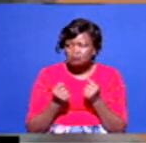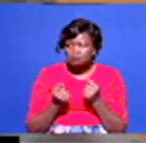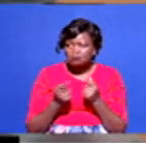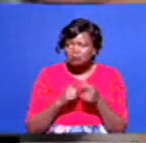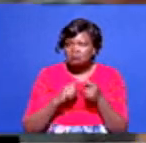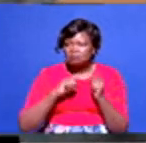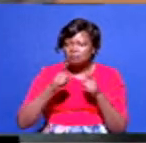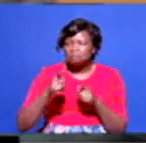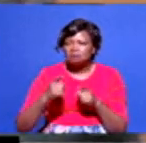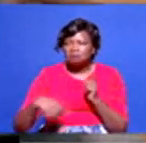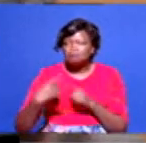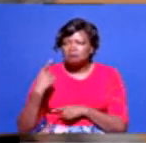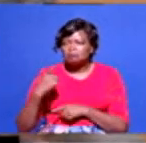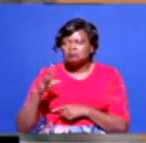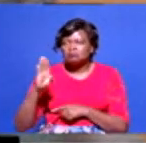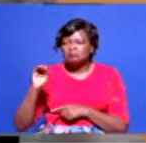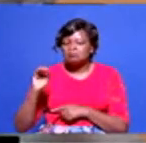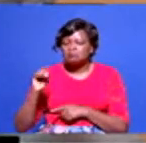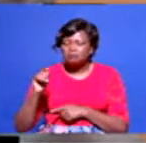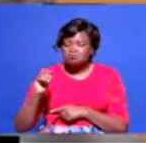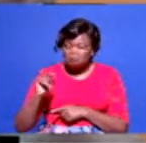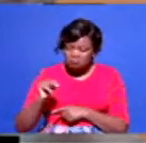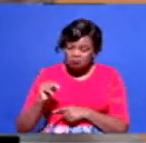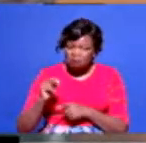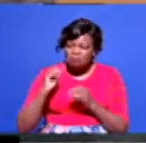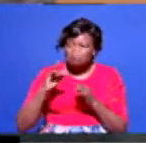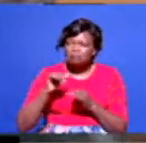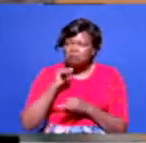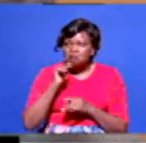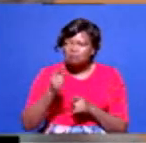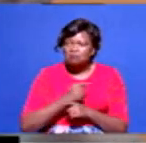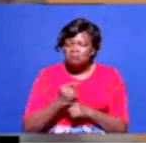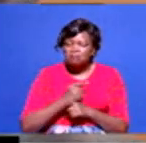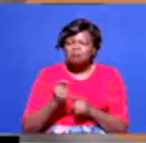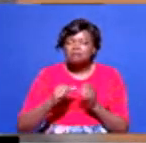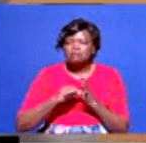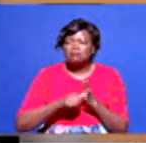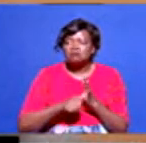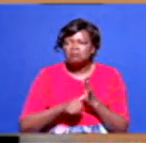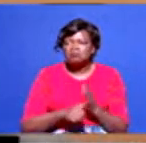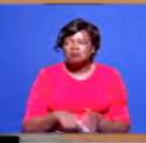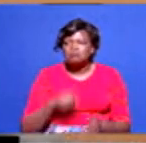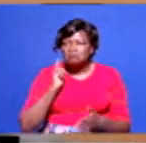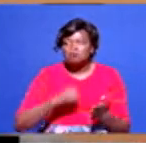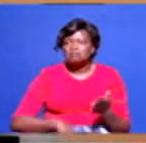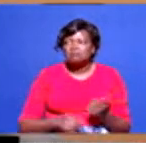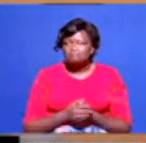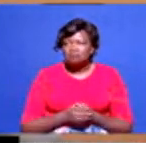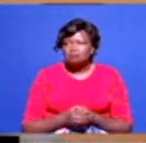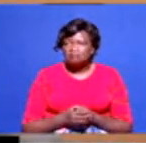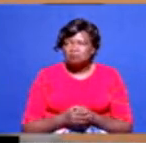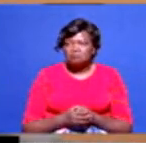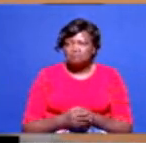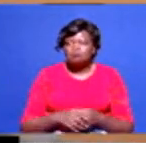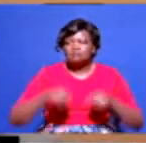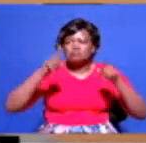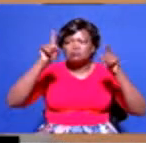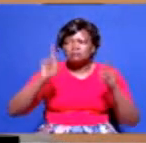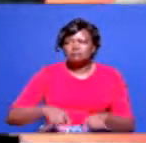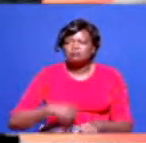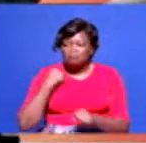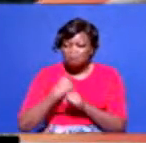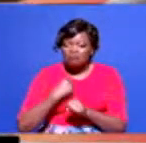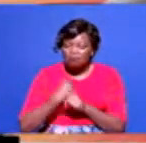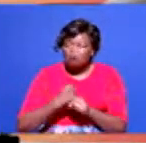win in Boston, like we have just seen, if you don't train hard. And he said, Dr. Kipchoge Keino actually said, you must work extremely